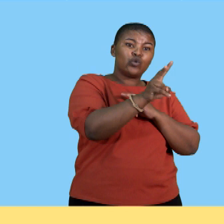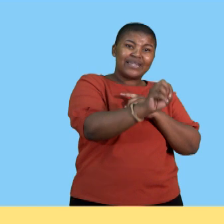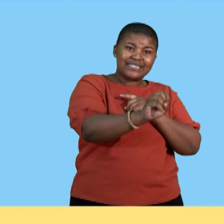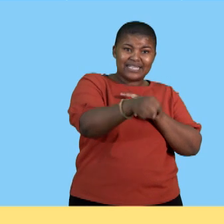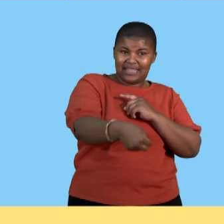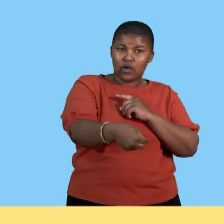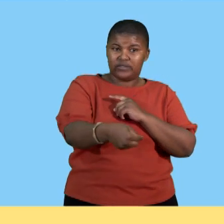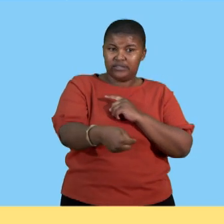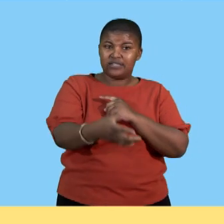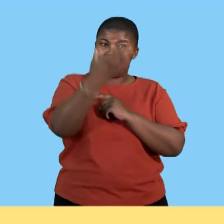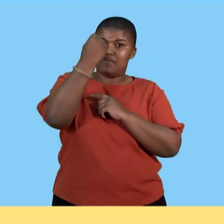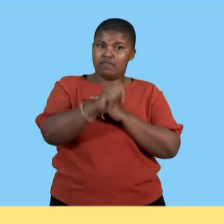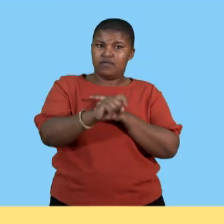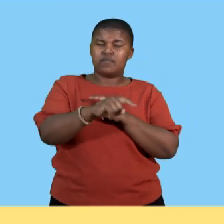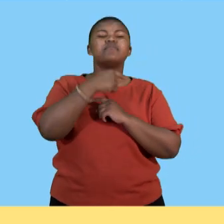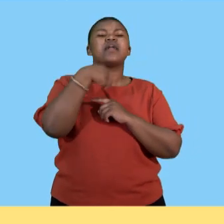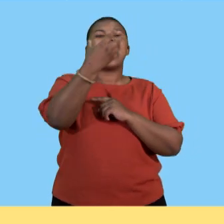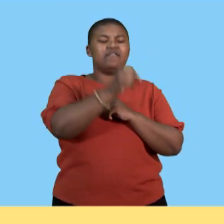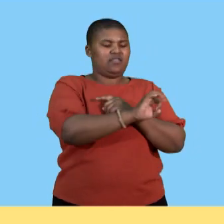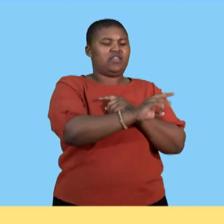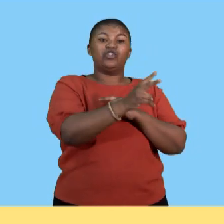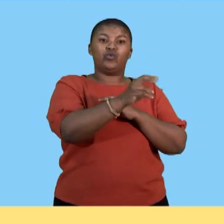320,000. So here I have